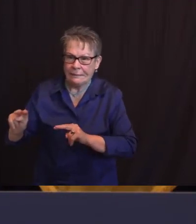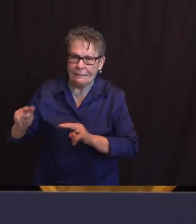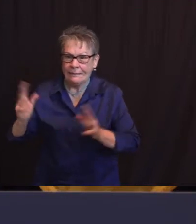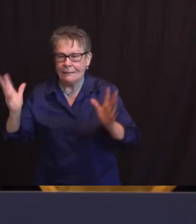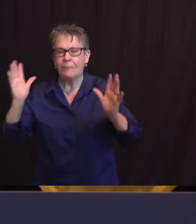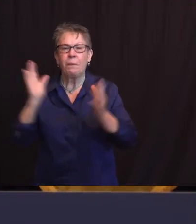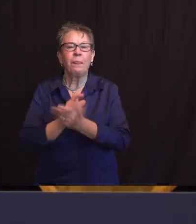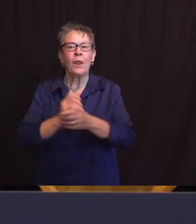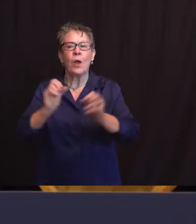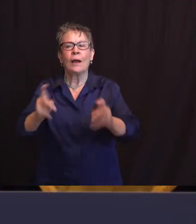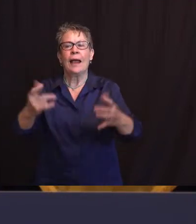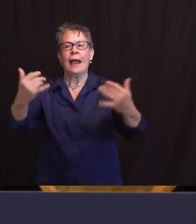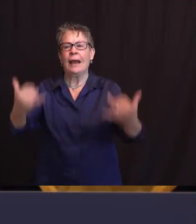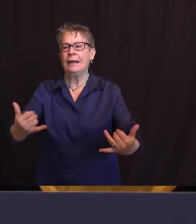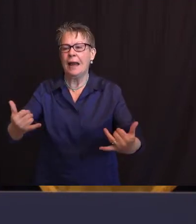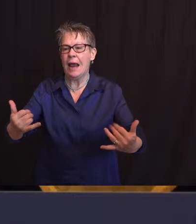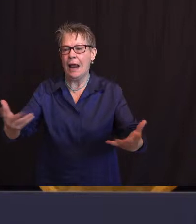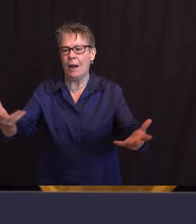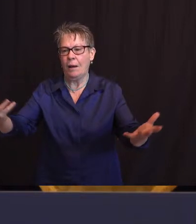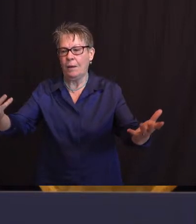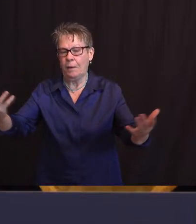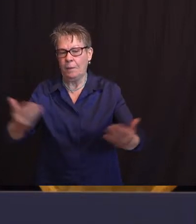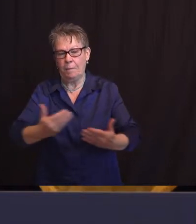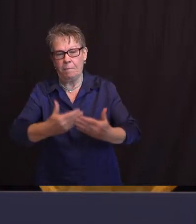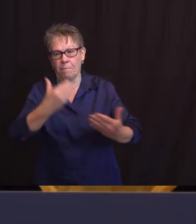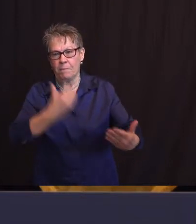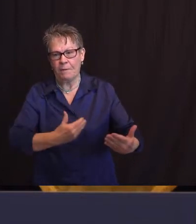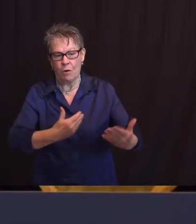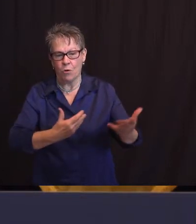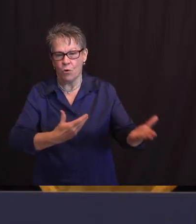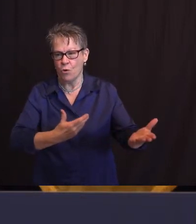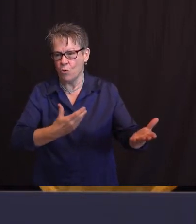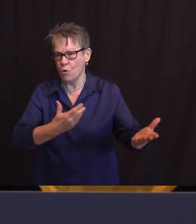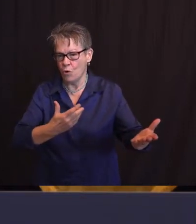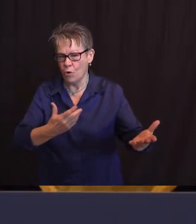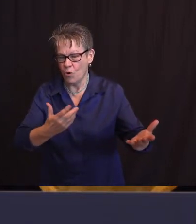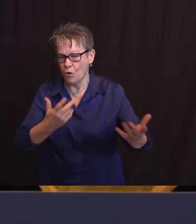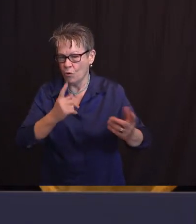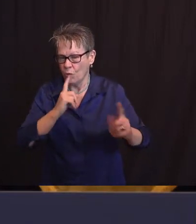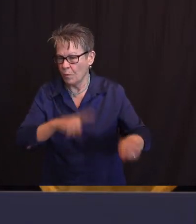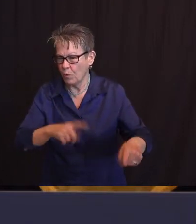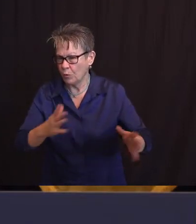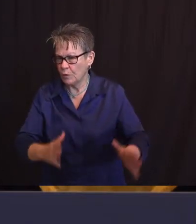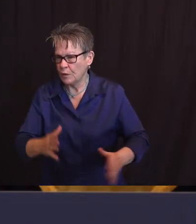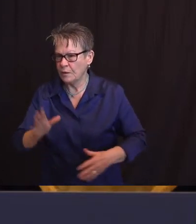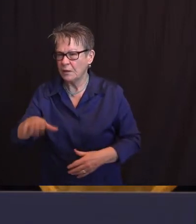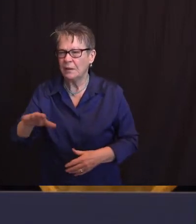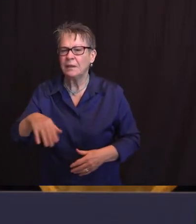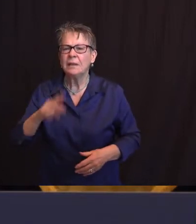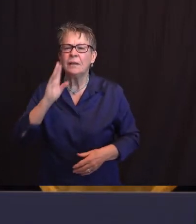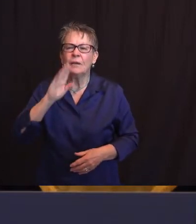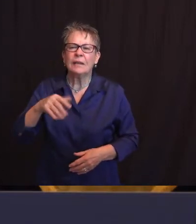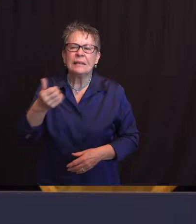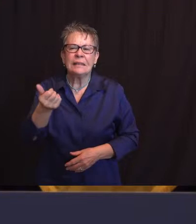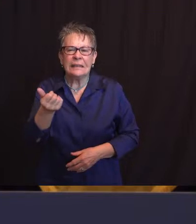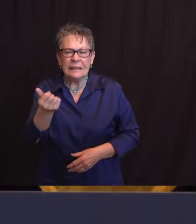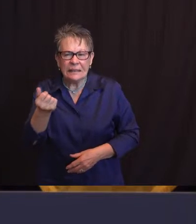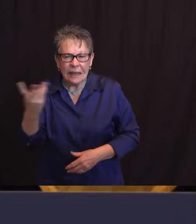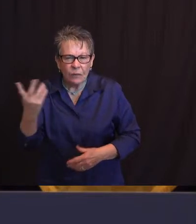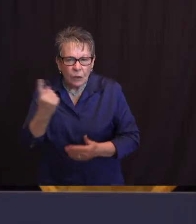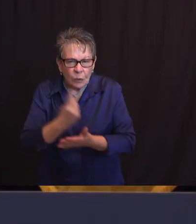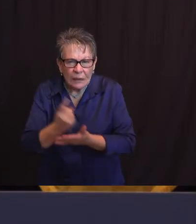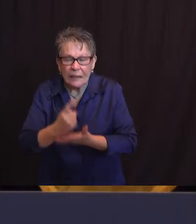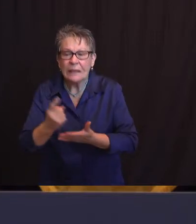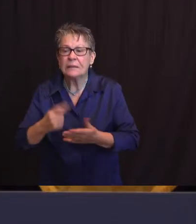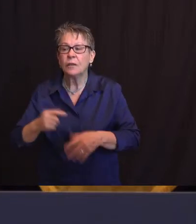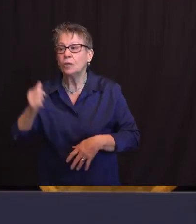Elise jumps in, we will be, as we have been, I think, the past couple of weeks, we'll be virtual tomorrow. We'll be back